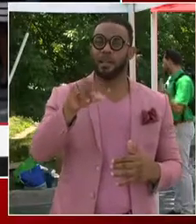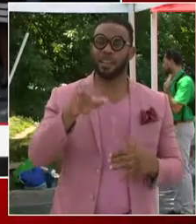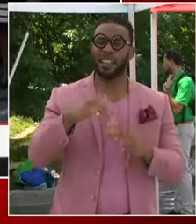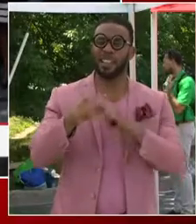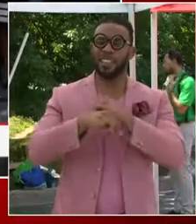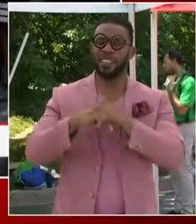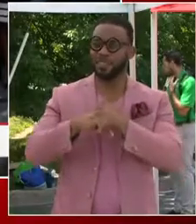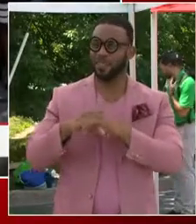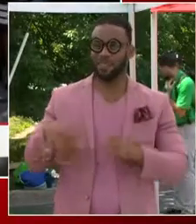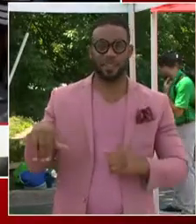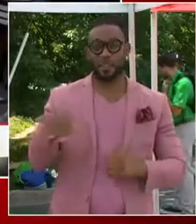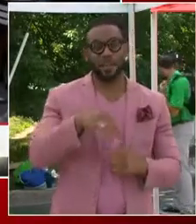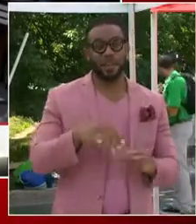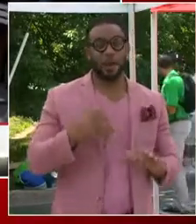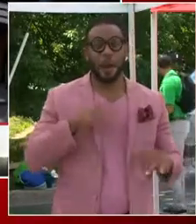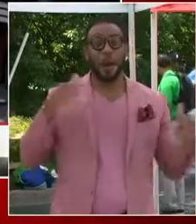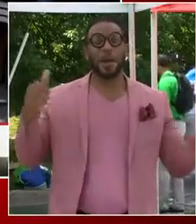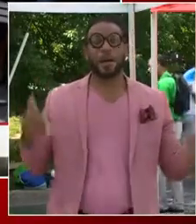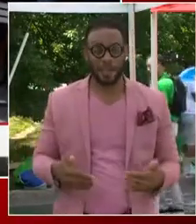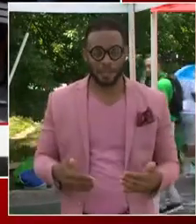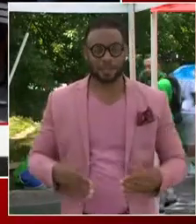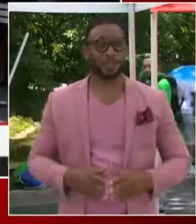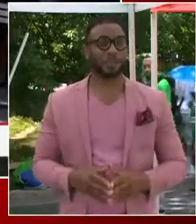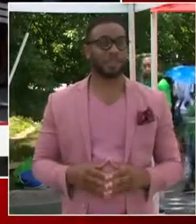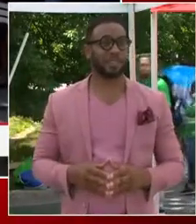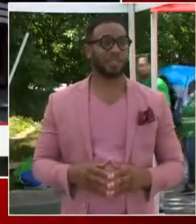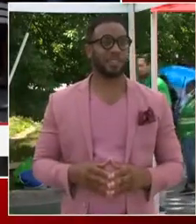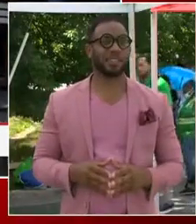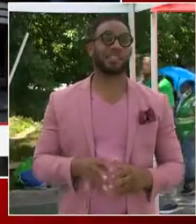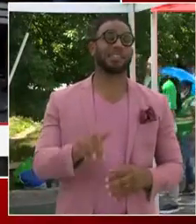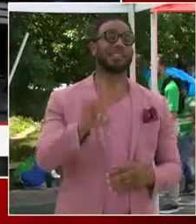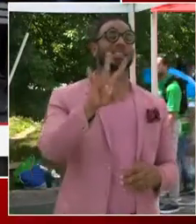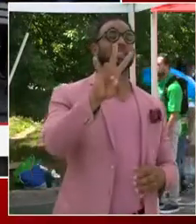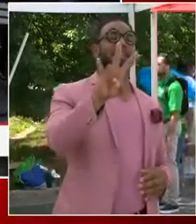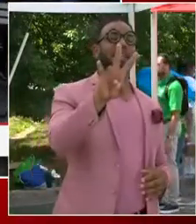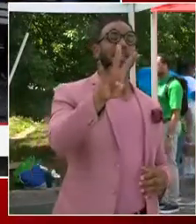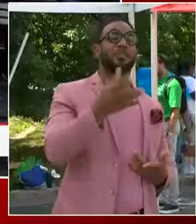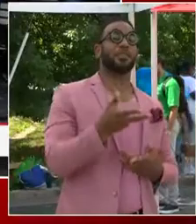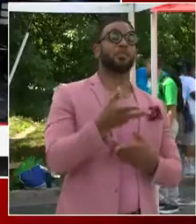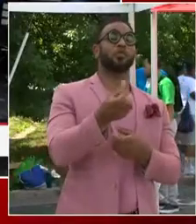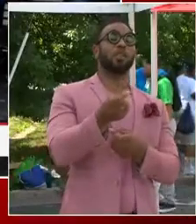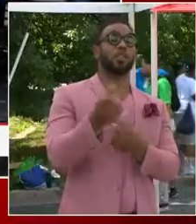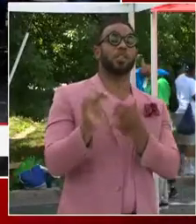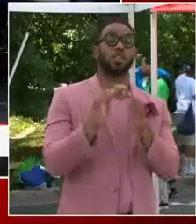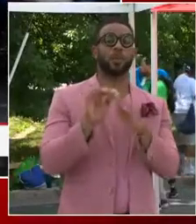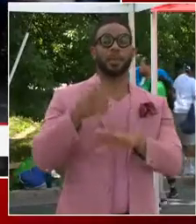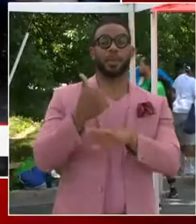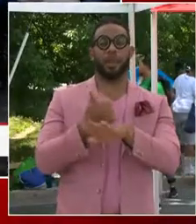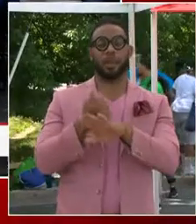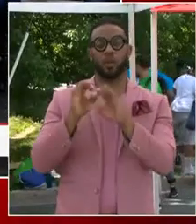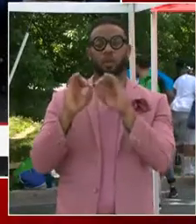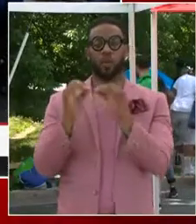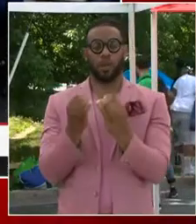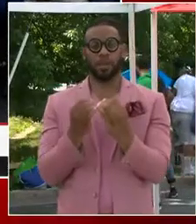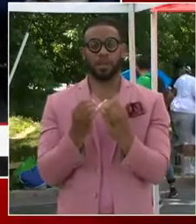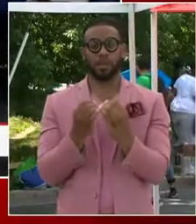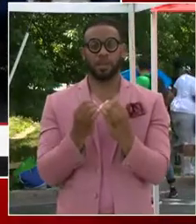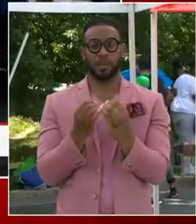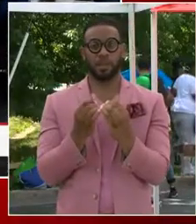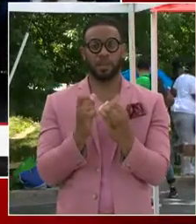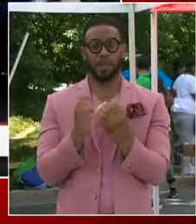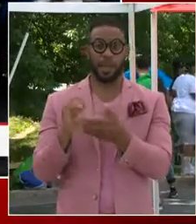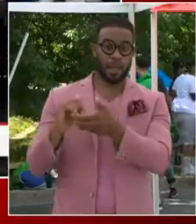Today, we are introducing 7 trusted community-based organizations